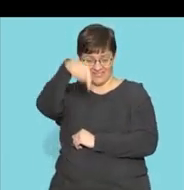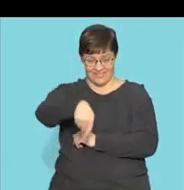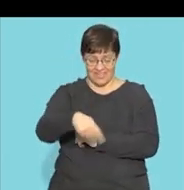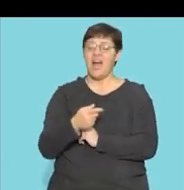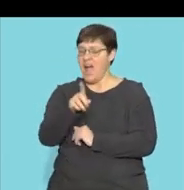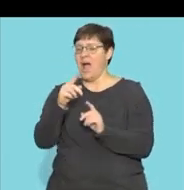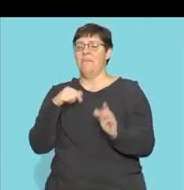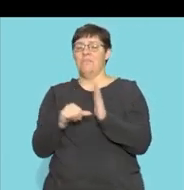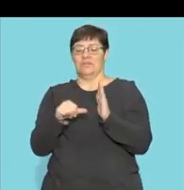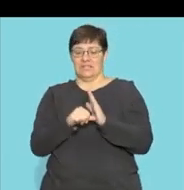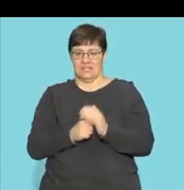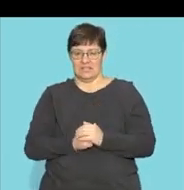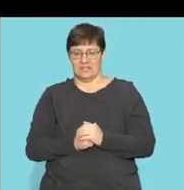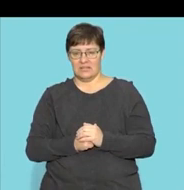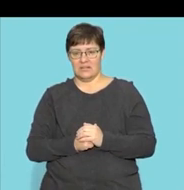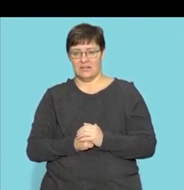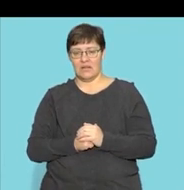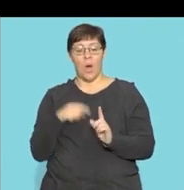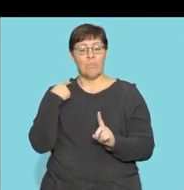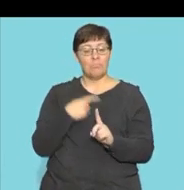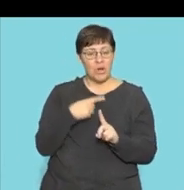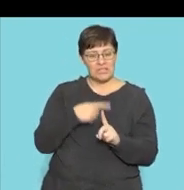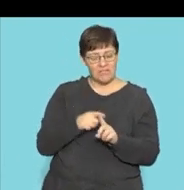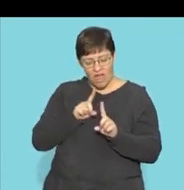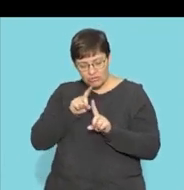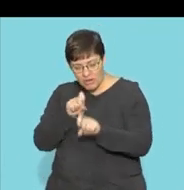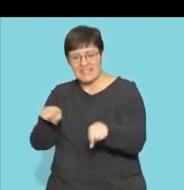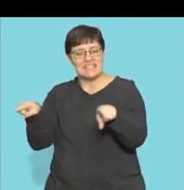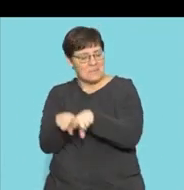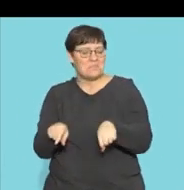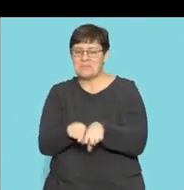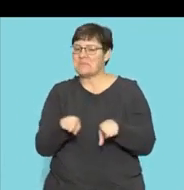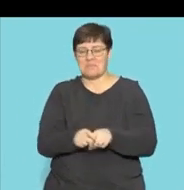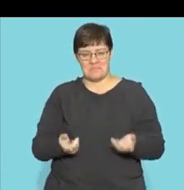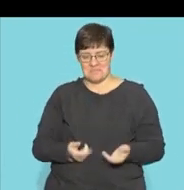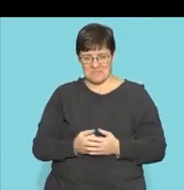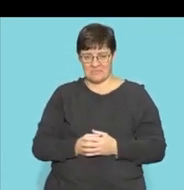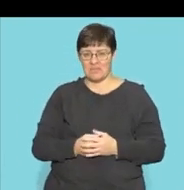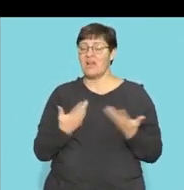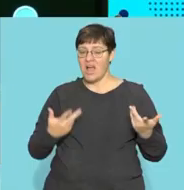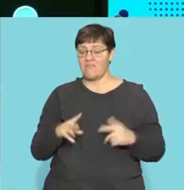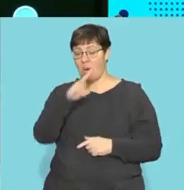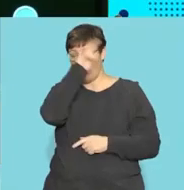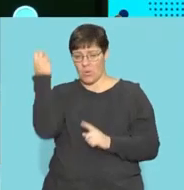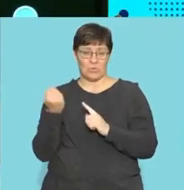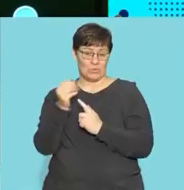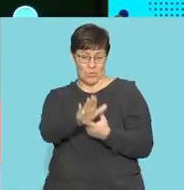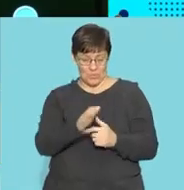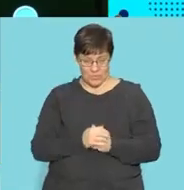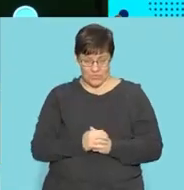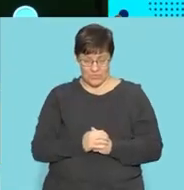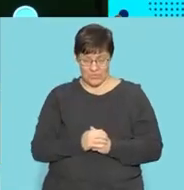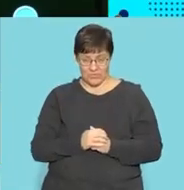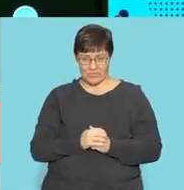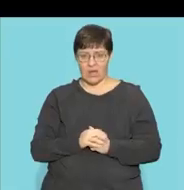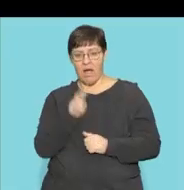And that's the important thing. Now, we could trace the movement of positive ions in exactly the same way. I'm going to use the blue color to